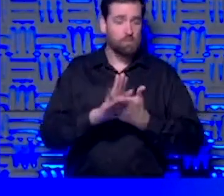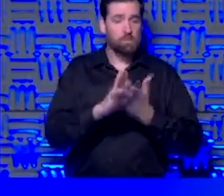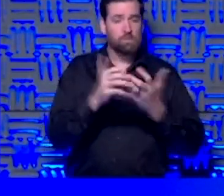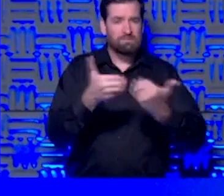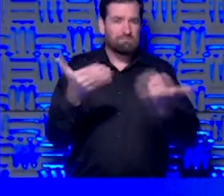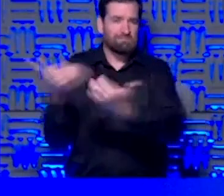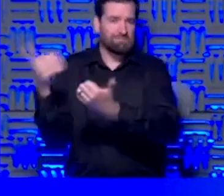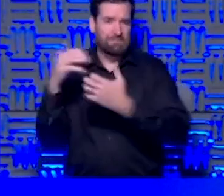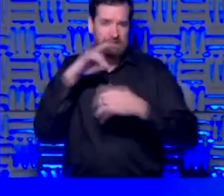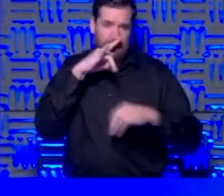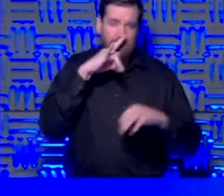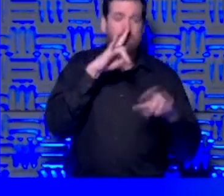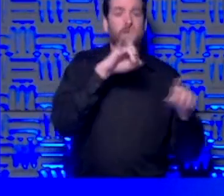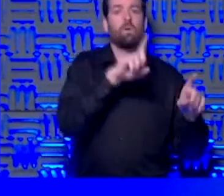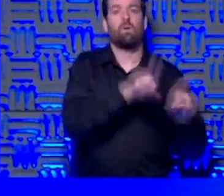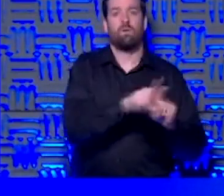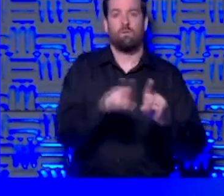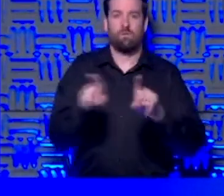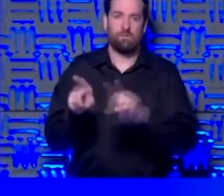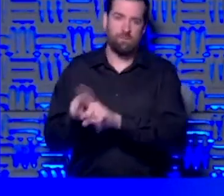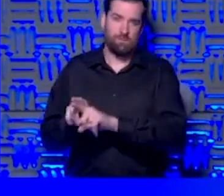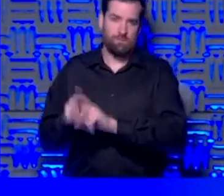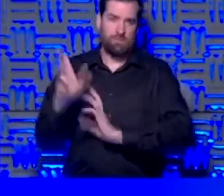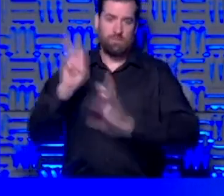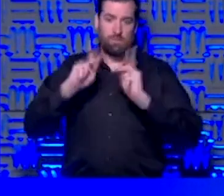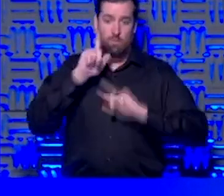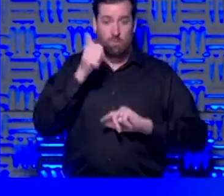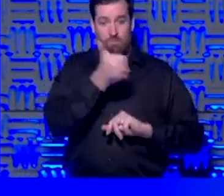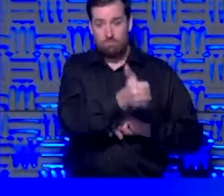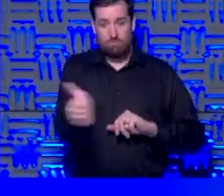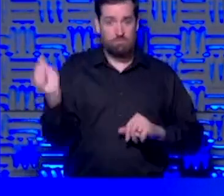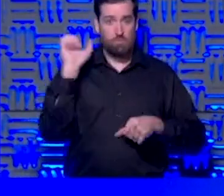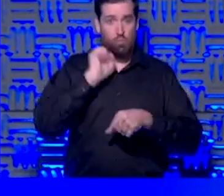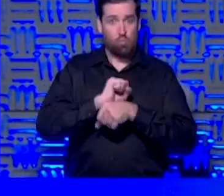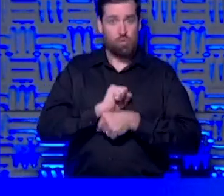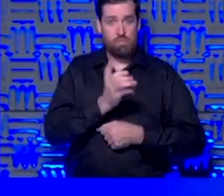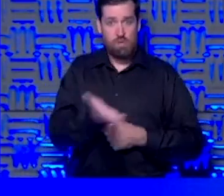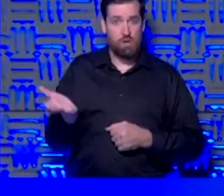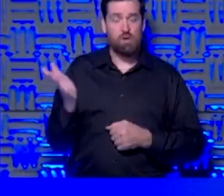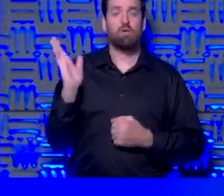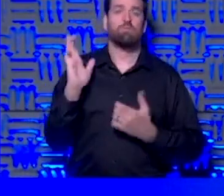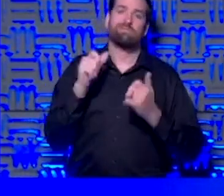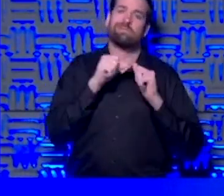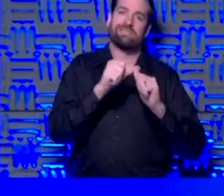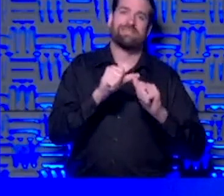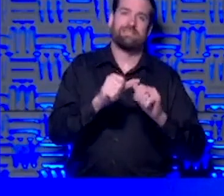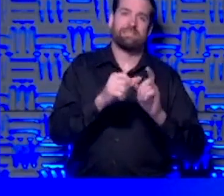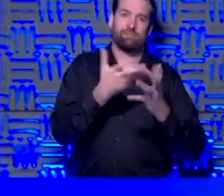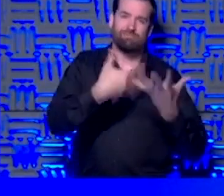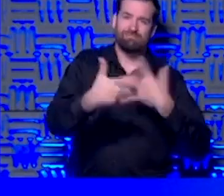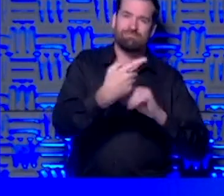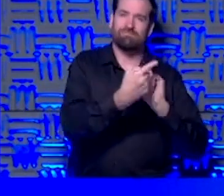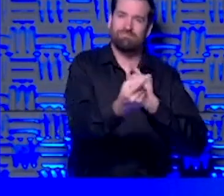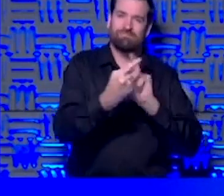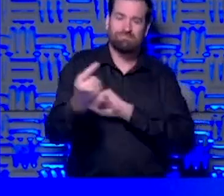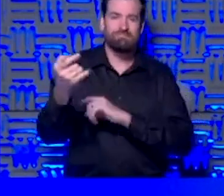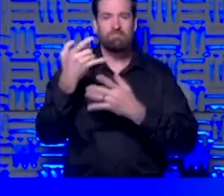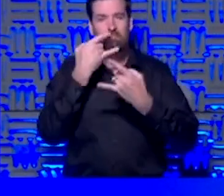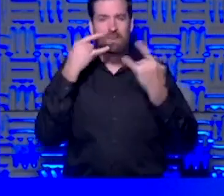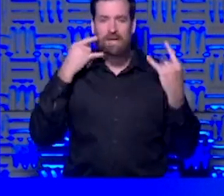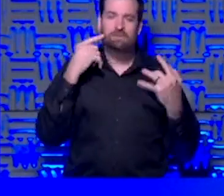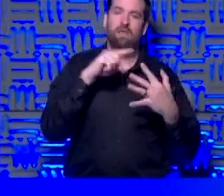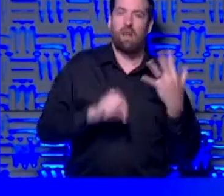kids as much as possible, but also keeping the people who work there safe by having them continue to maintain what we have talked about, and that's the